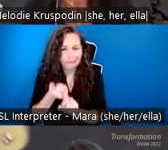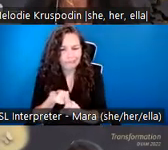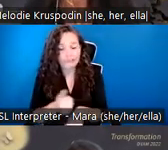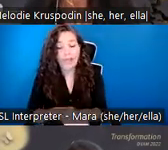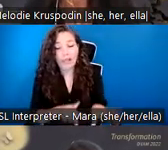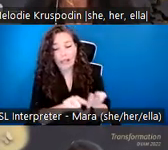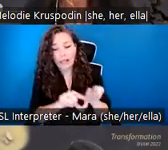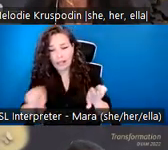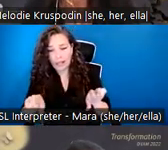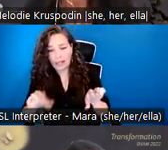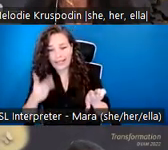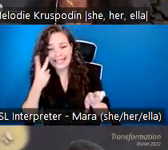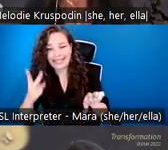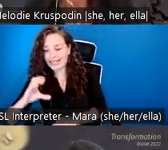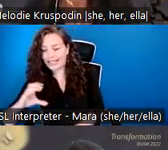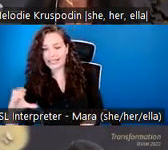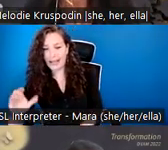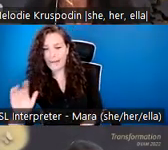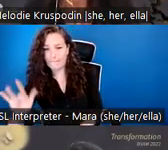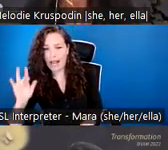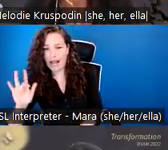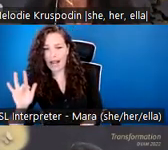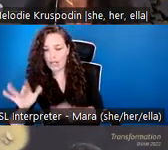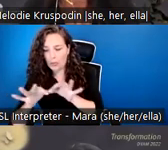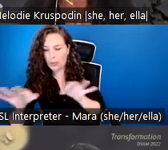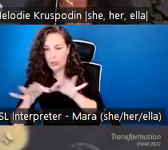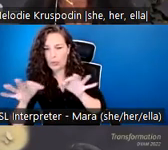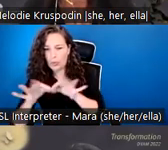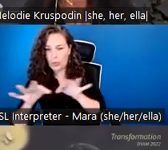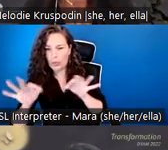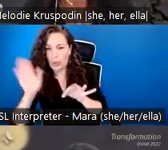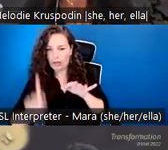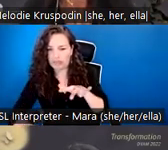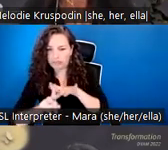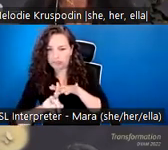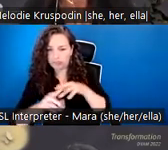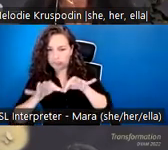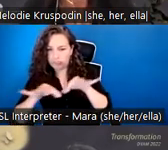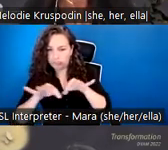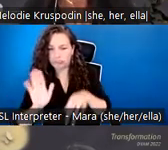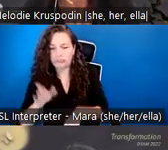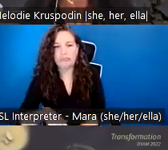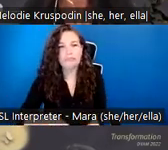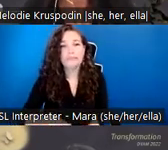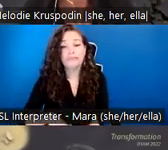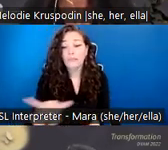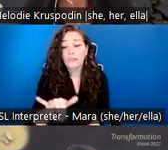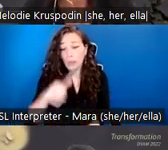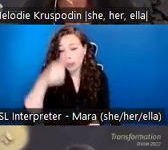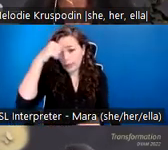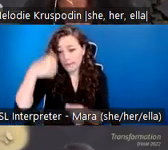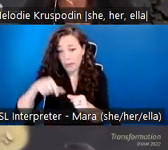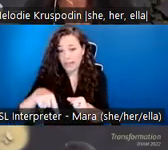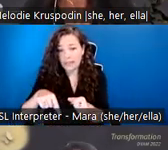closed captioning by clicking the closed caption button at the bottom. And as a reminder, this webinar is